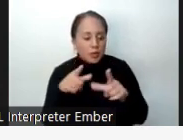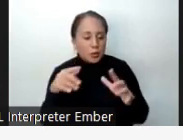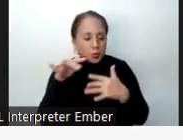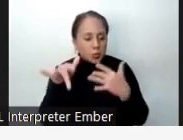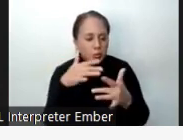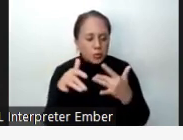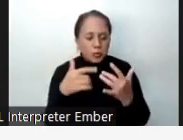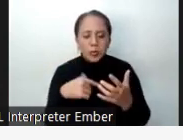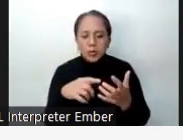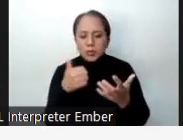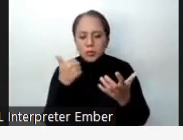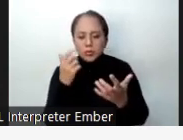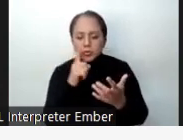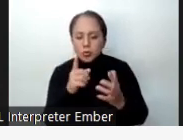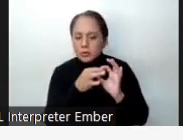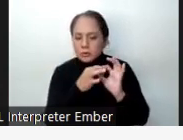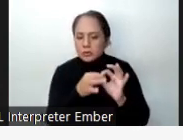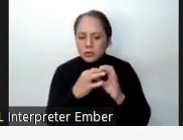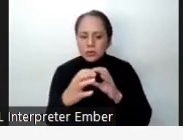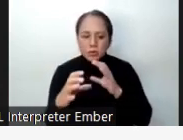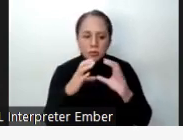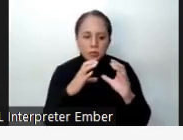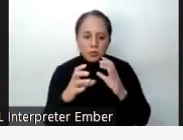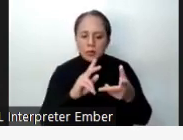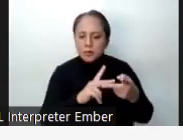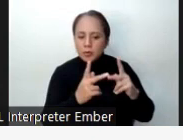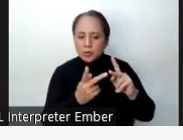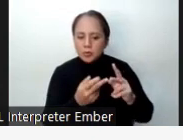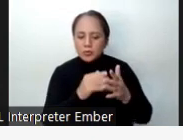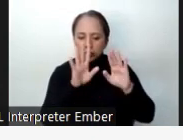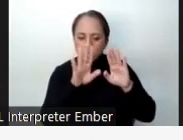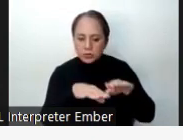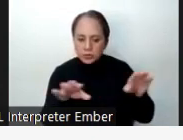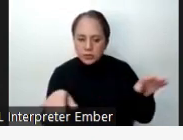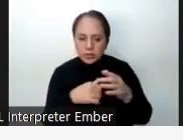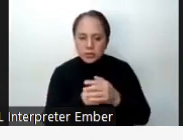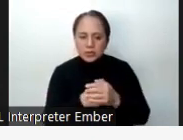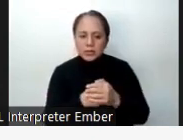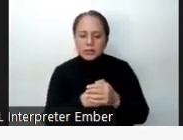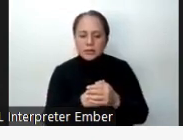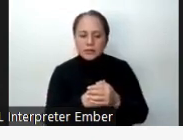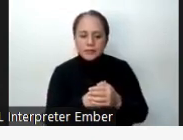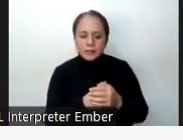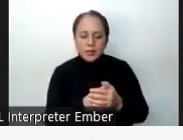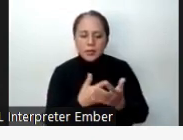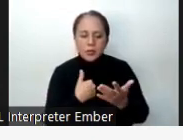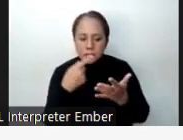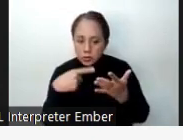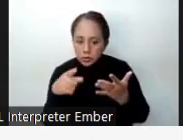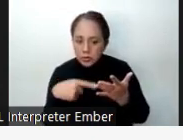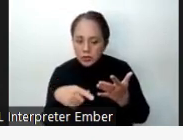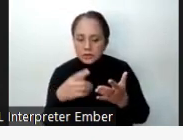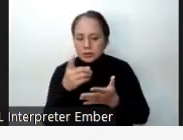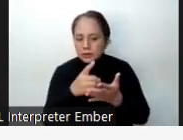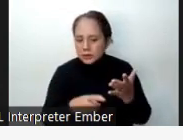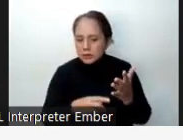interactions, we wanted to know the relationship of the communicative partners to the children participants. We checked the design